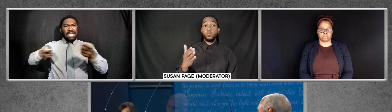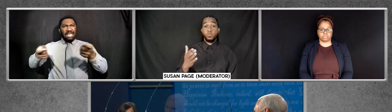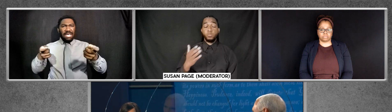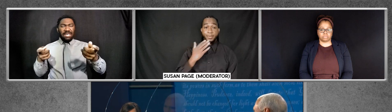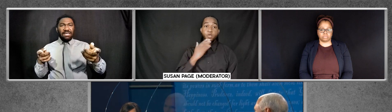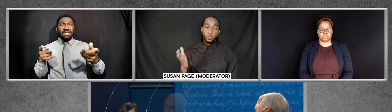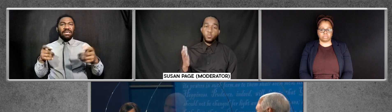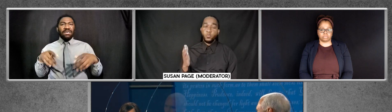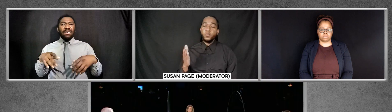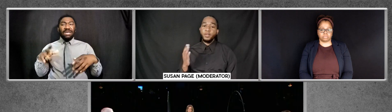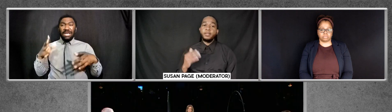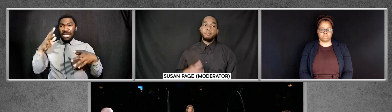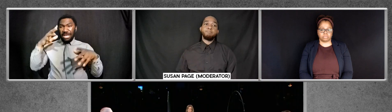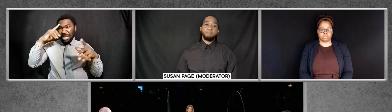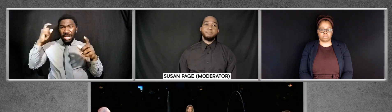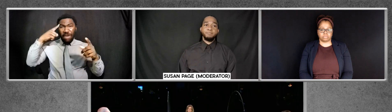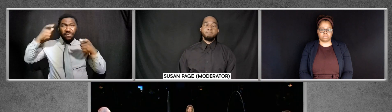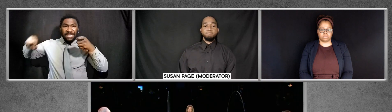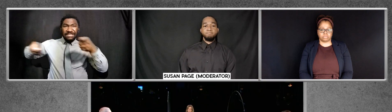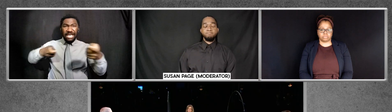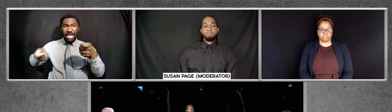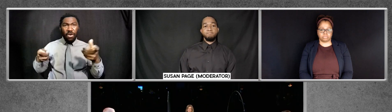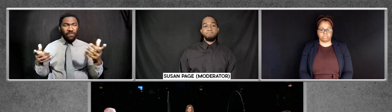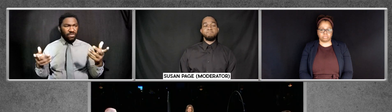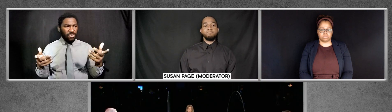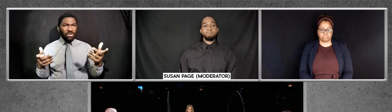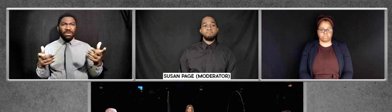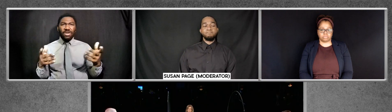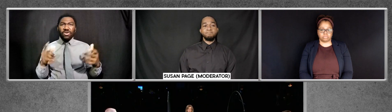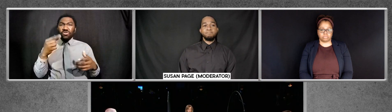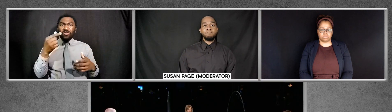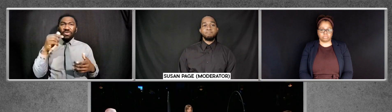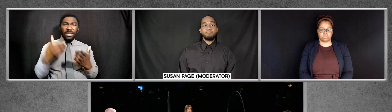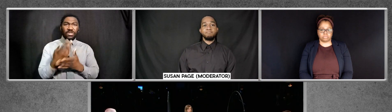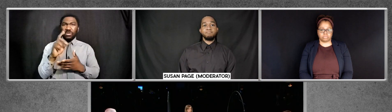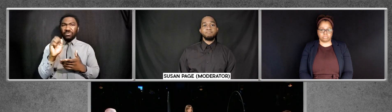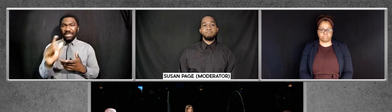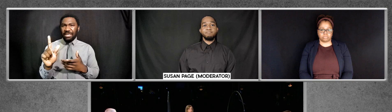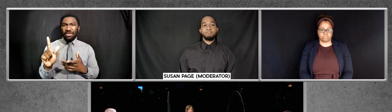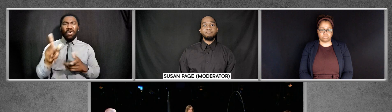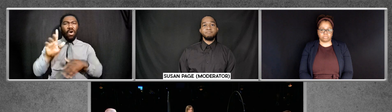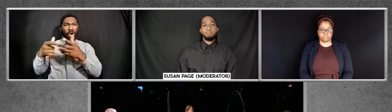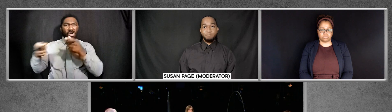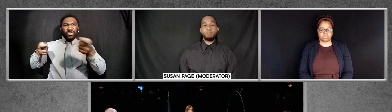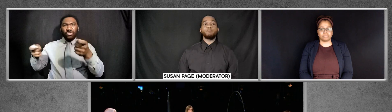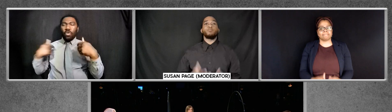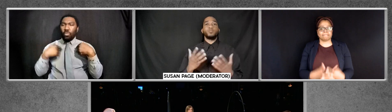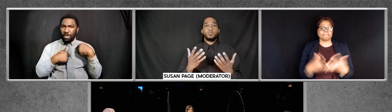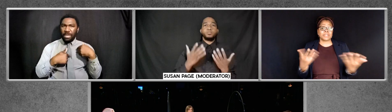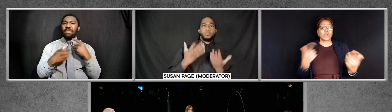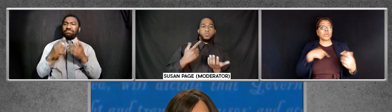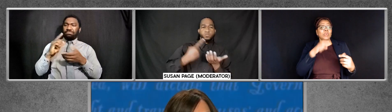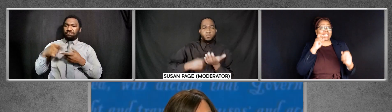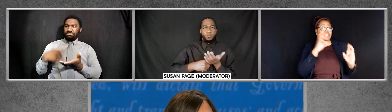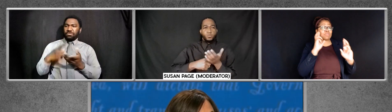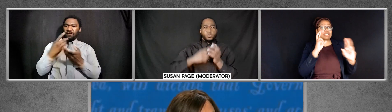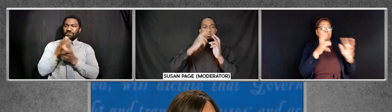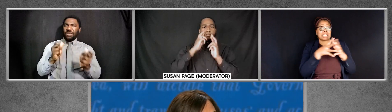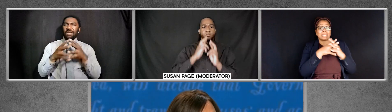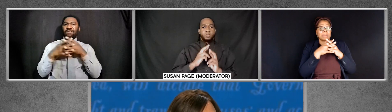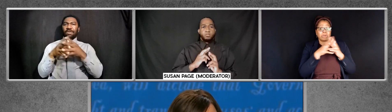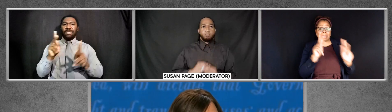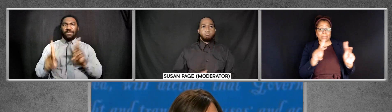Deal, all government control. We're about freedom and respecting the freedom of the American people. Let's talk about respecting the American people. You respect the American